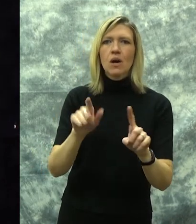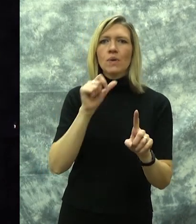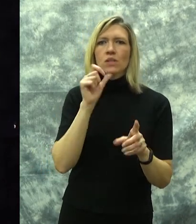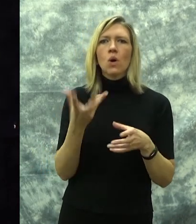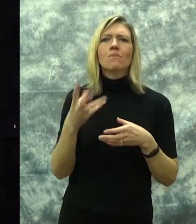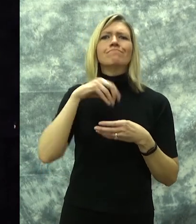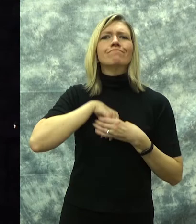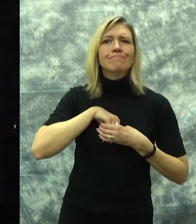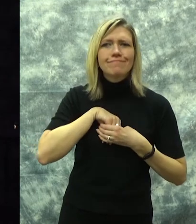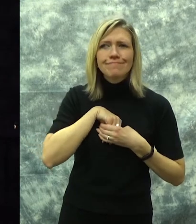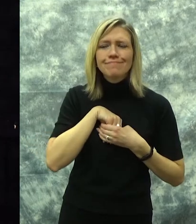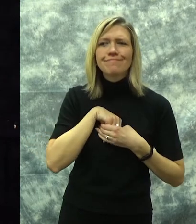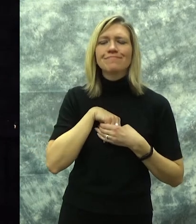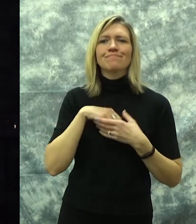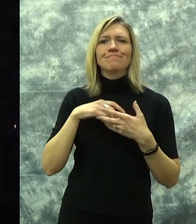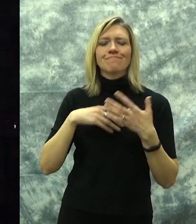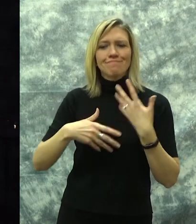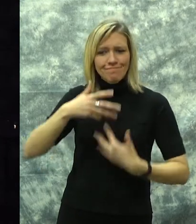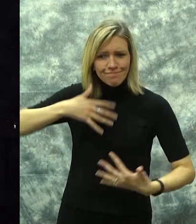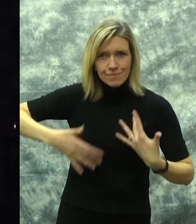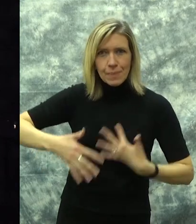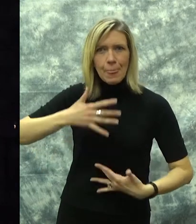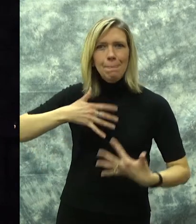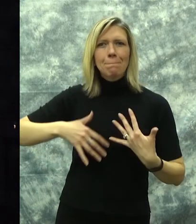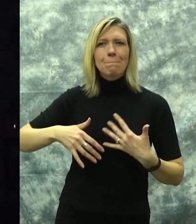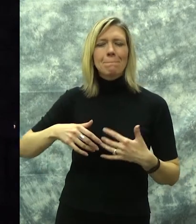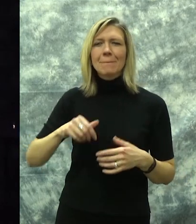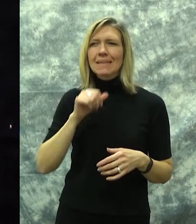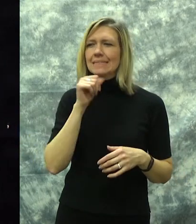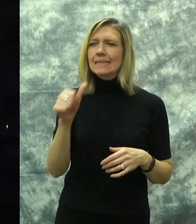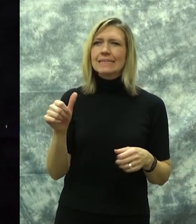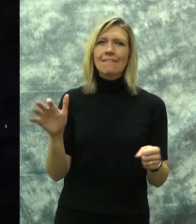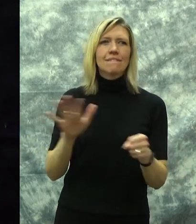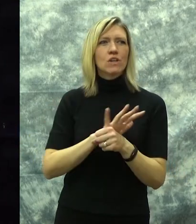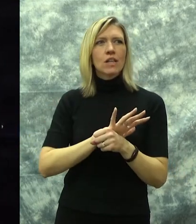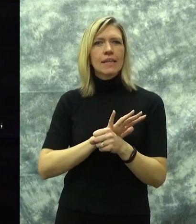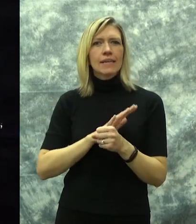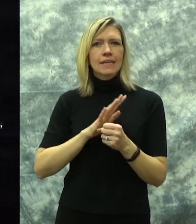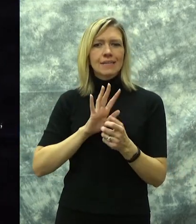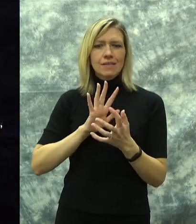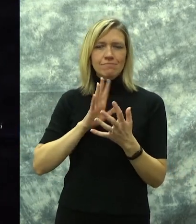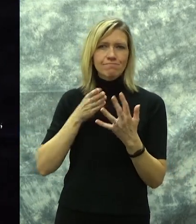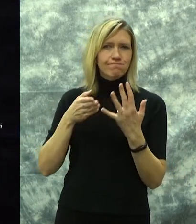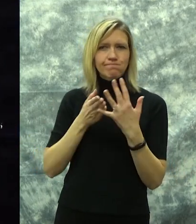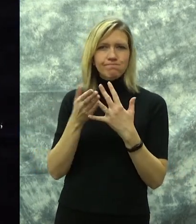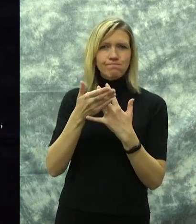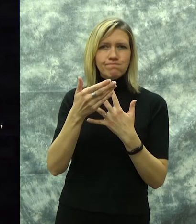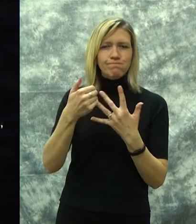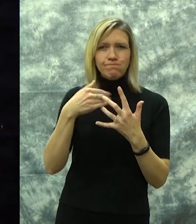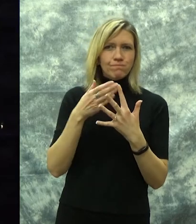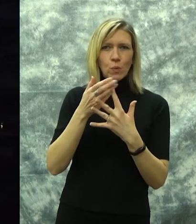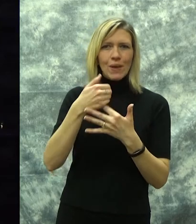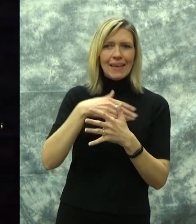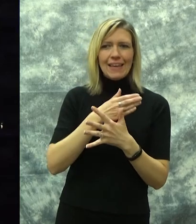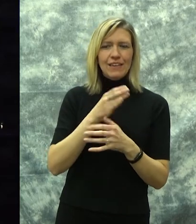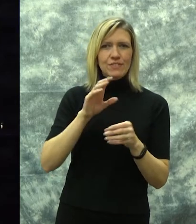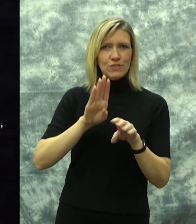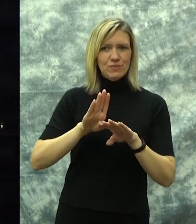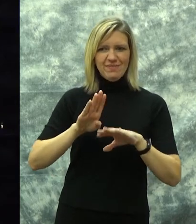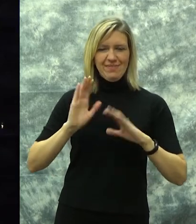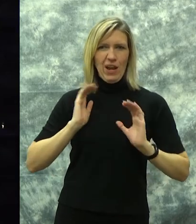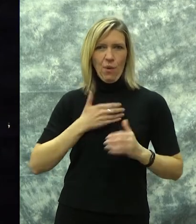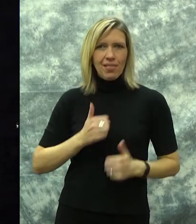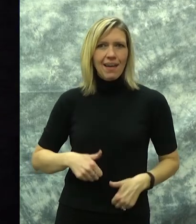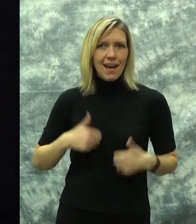quite move into the pores, and it doesn't quite weave into our lives the way that we should. And I know